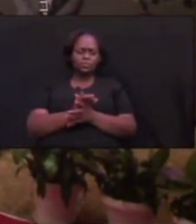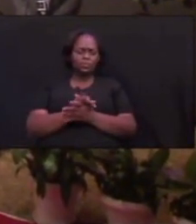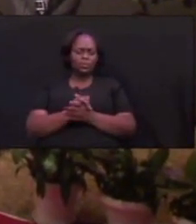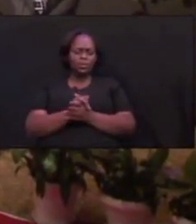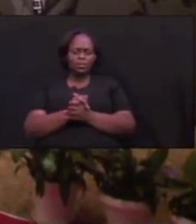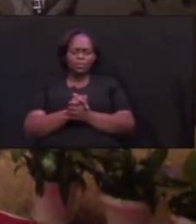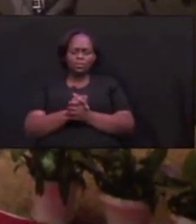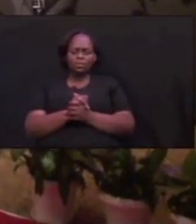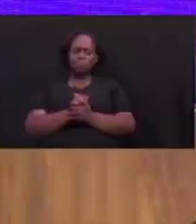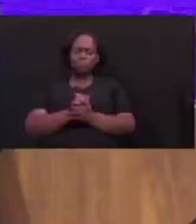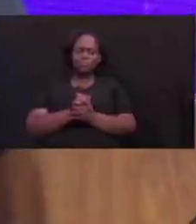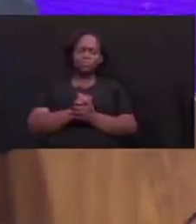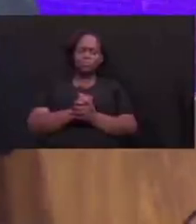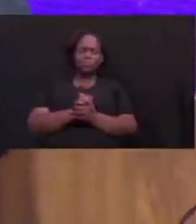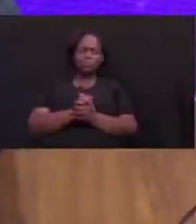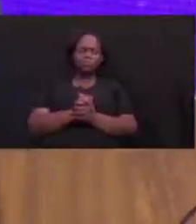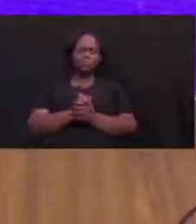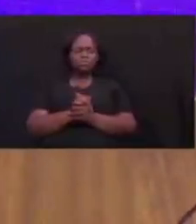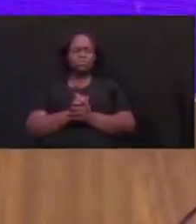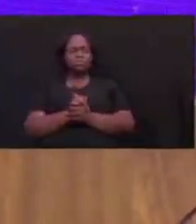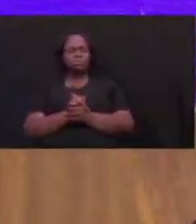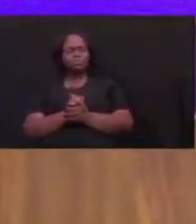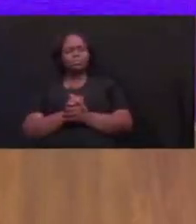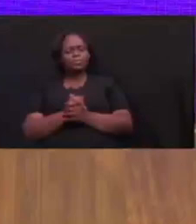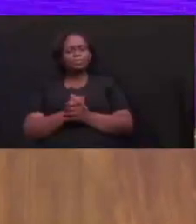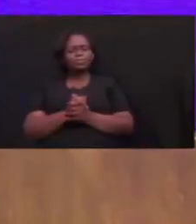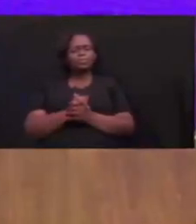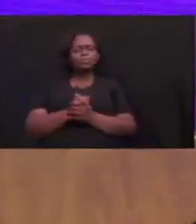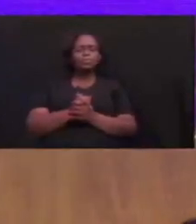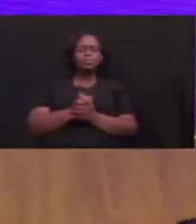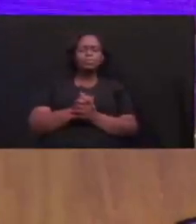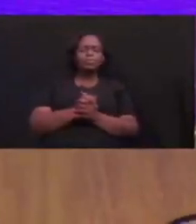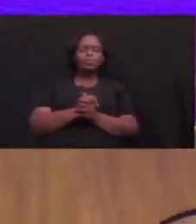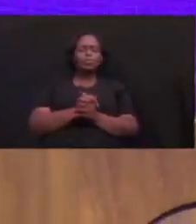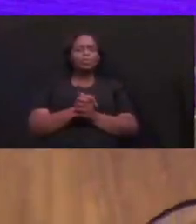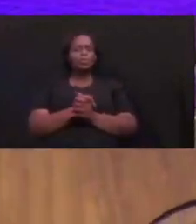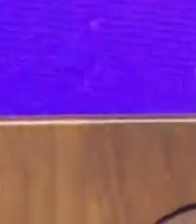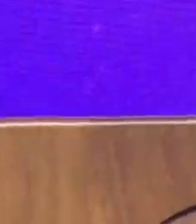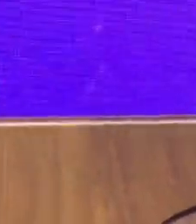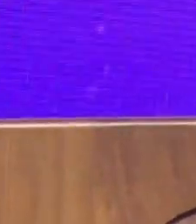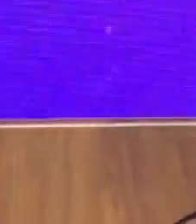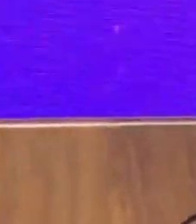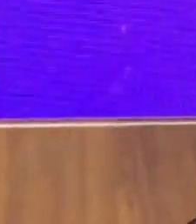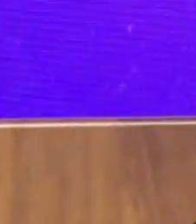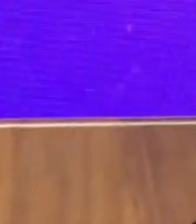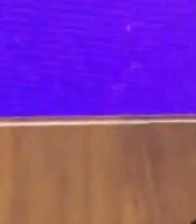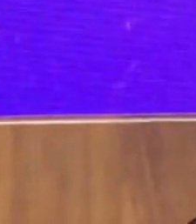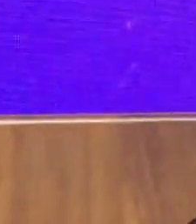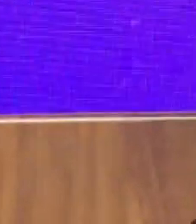your rising has come. Oh,